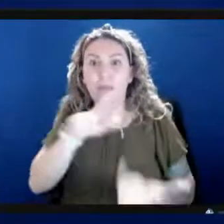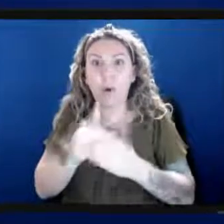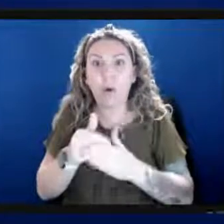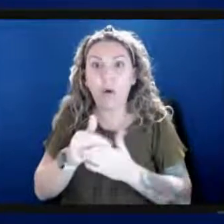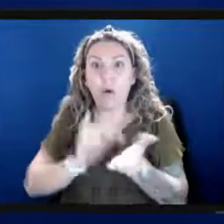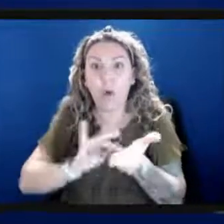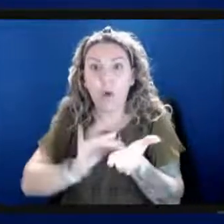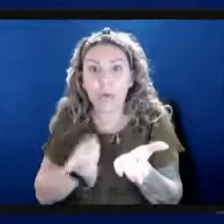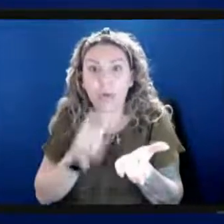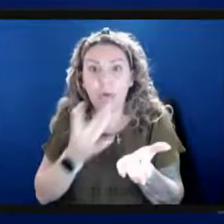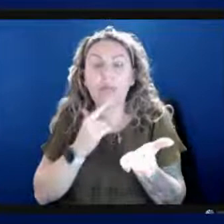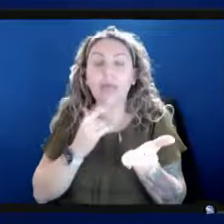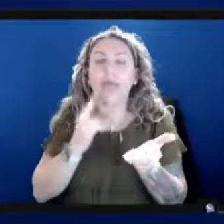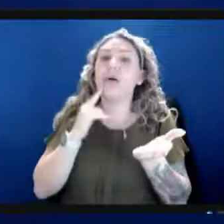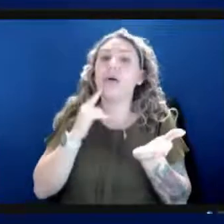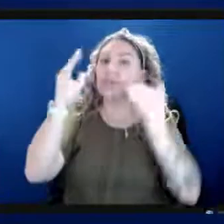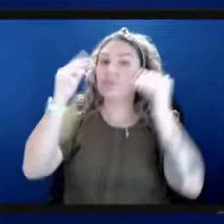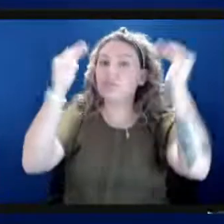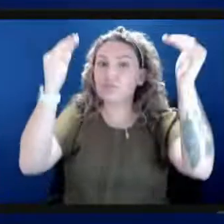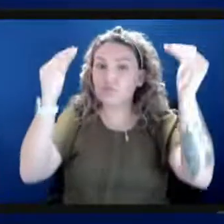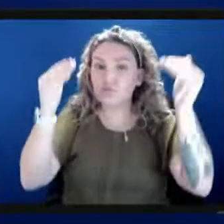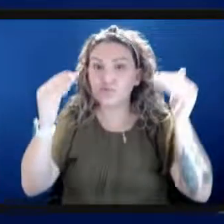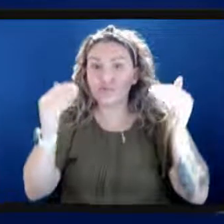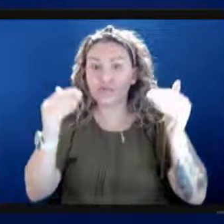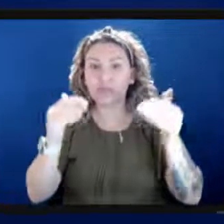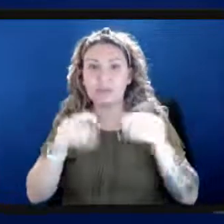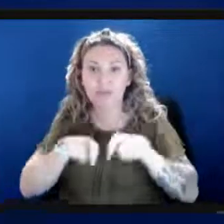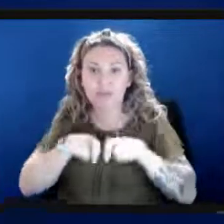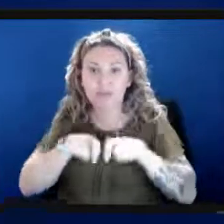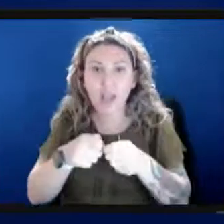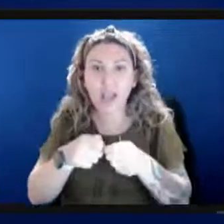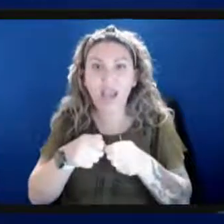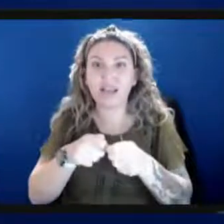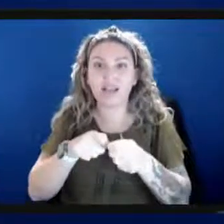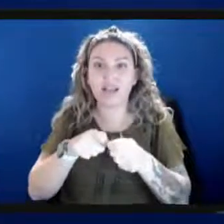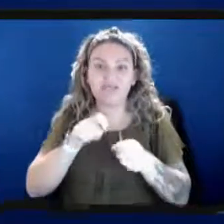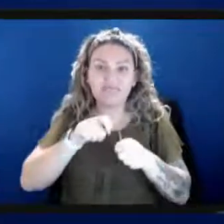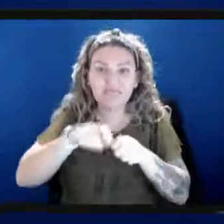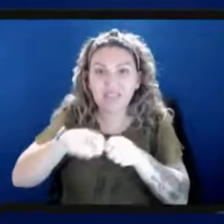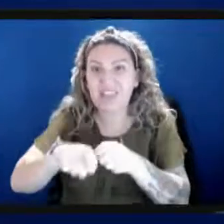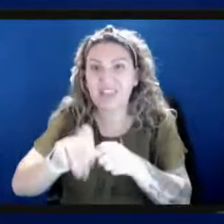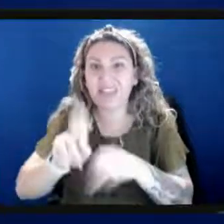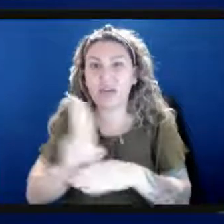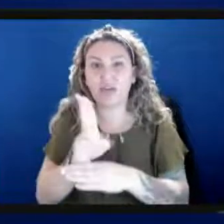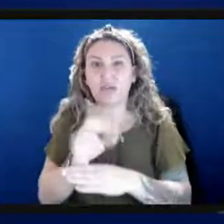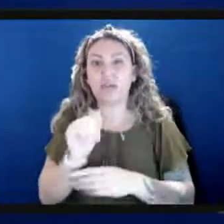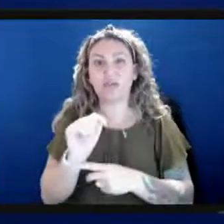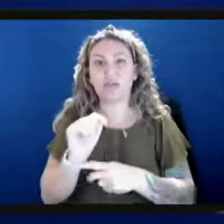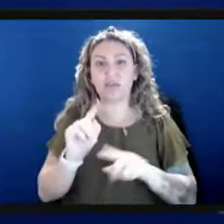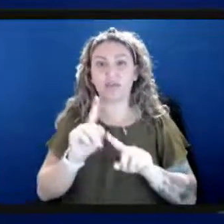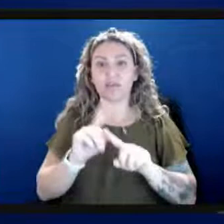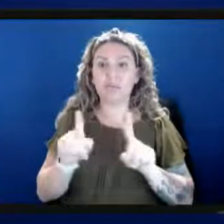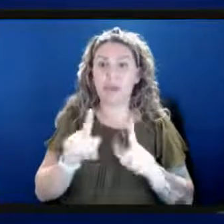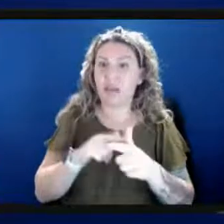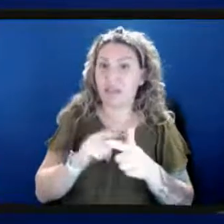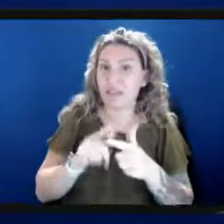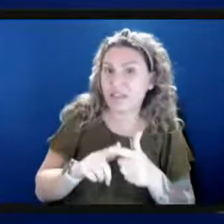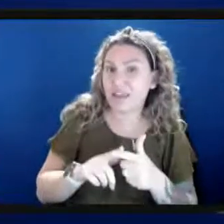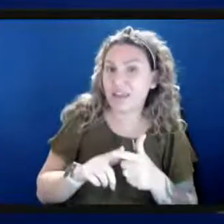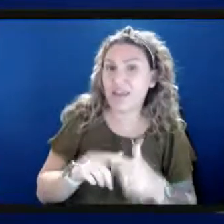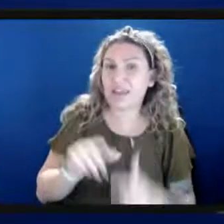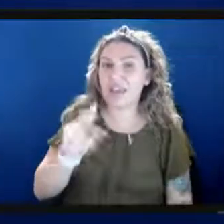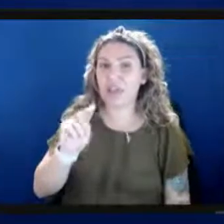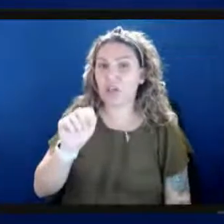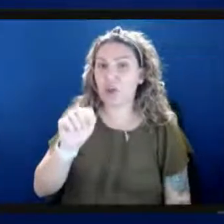are grown-ups will tell us how they break it and they use it and they keep safe, but then we give Narcan to all our patients, or naloxone, I should say, to all